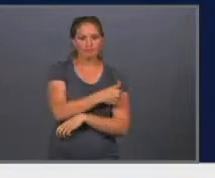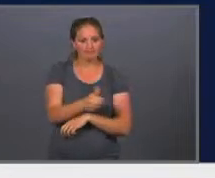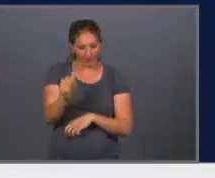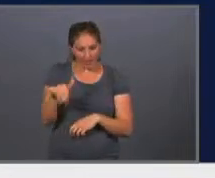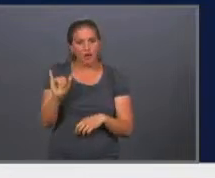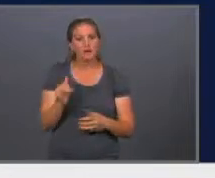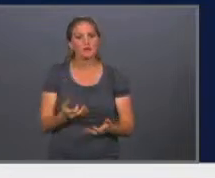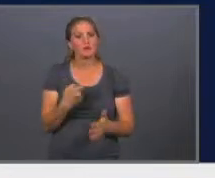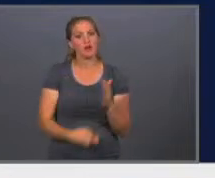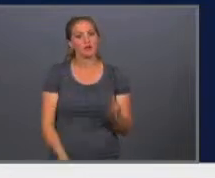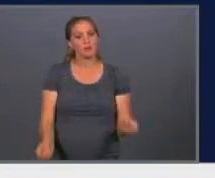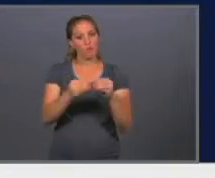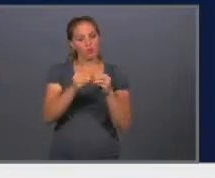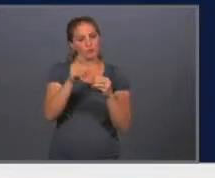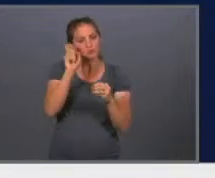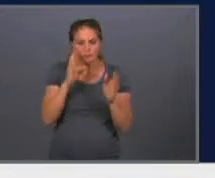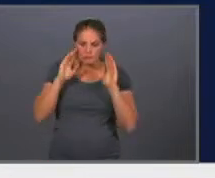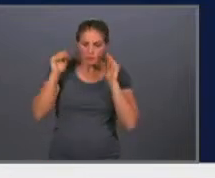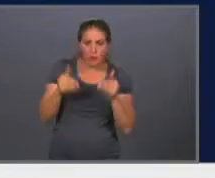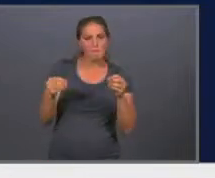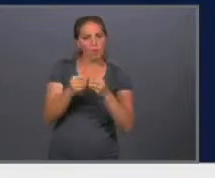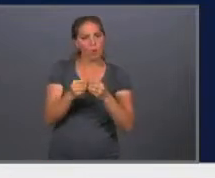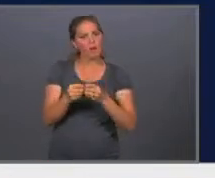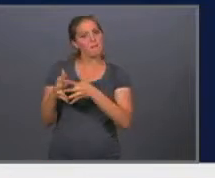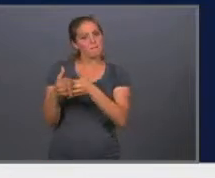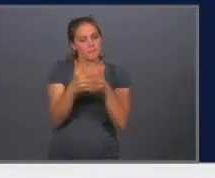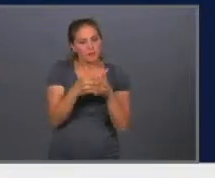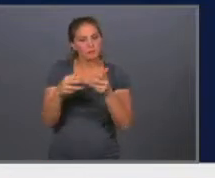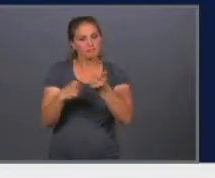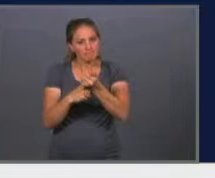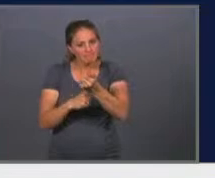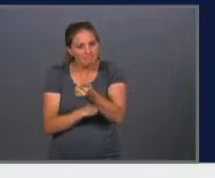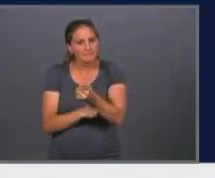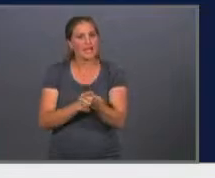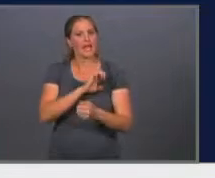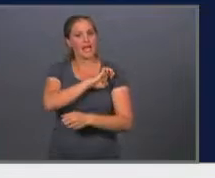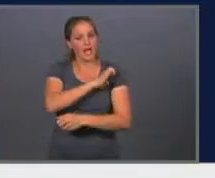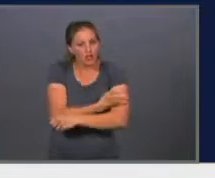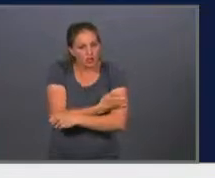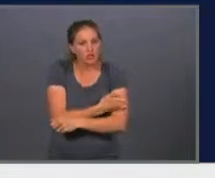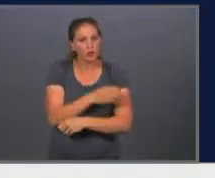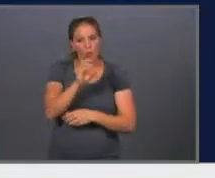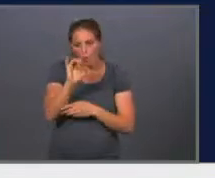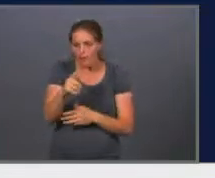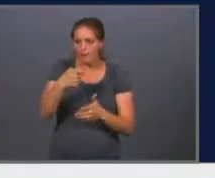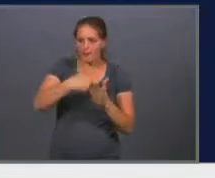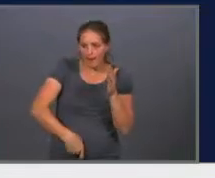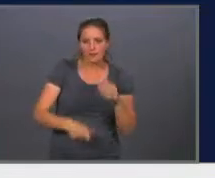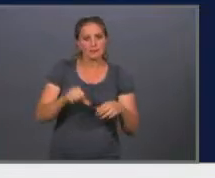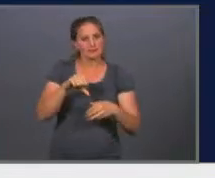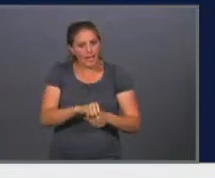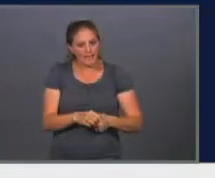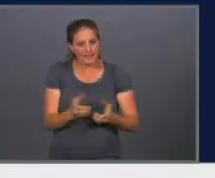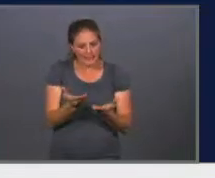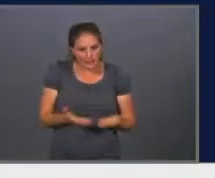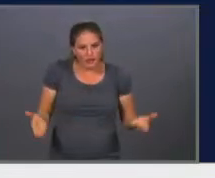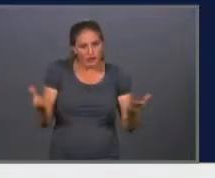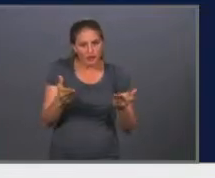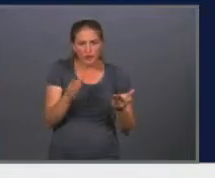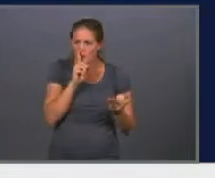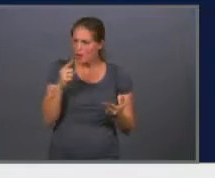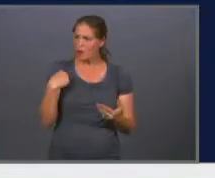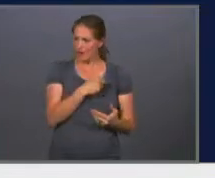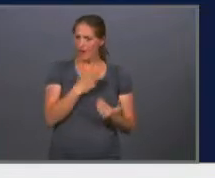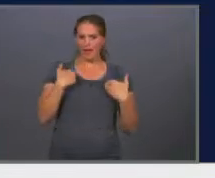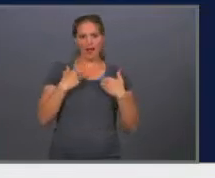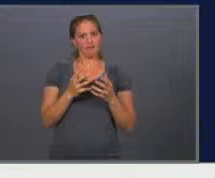focus on stronger, more American-based energy production, that again, cleaner, safer, better labor standards than anywhere else in the world, we're not going to